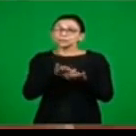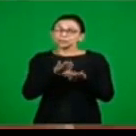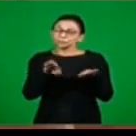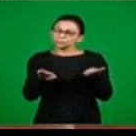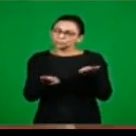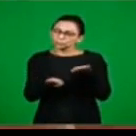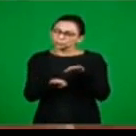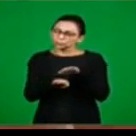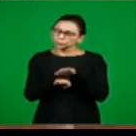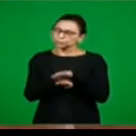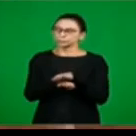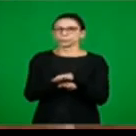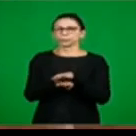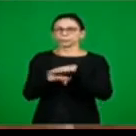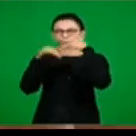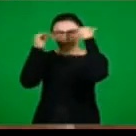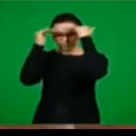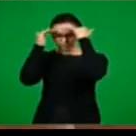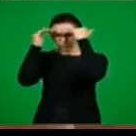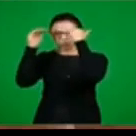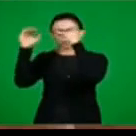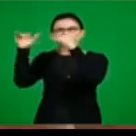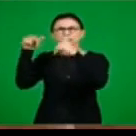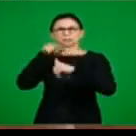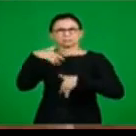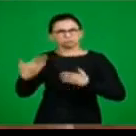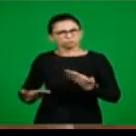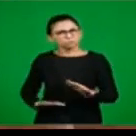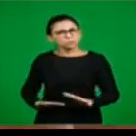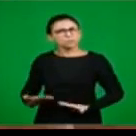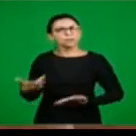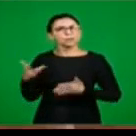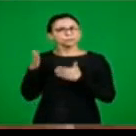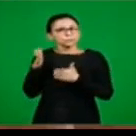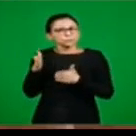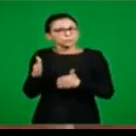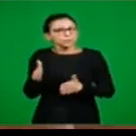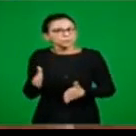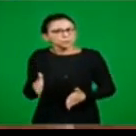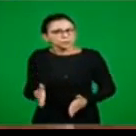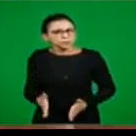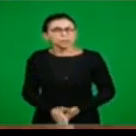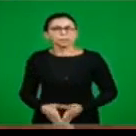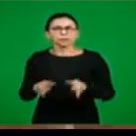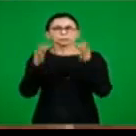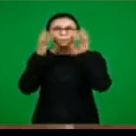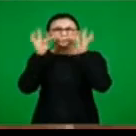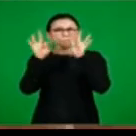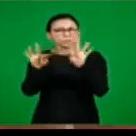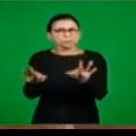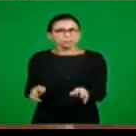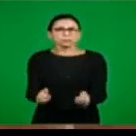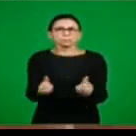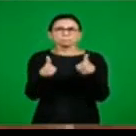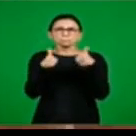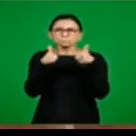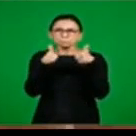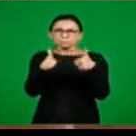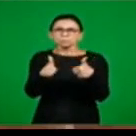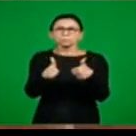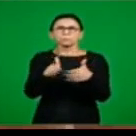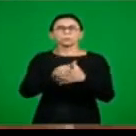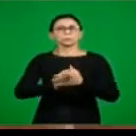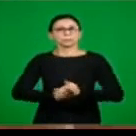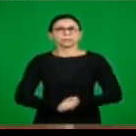on his humility and the position that he needs to go as a servant, the one that does not deny the word,